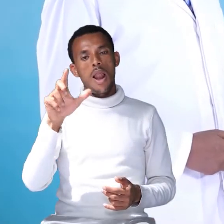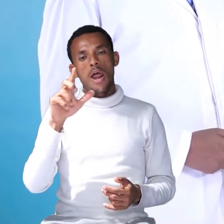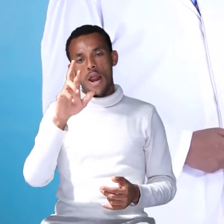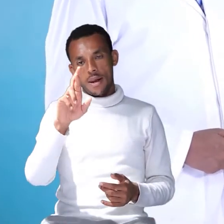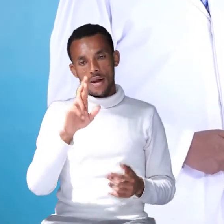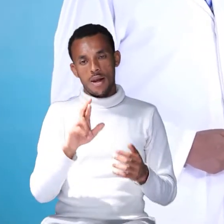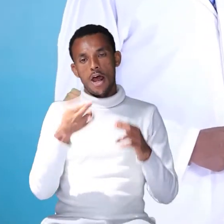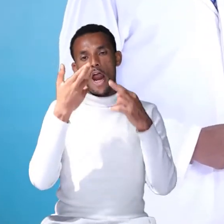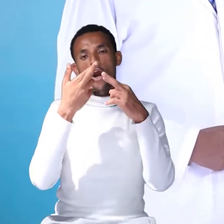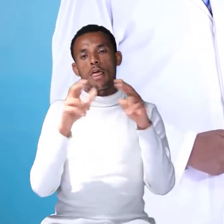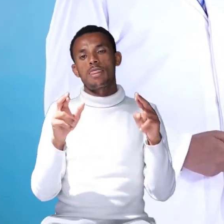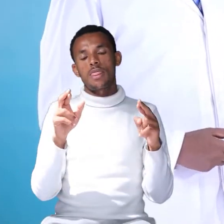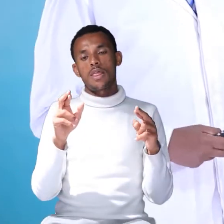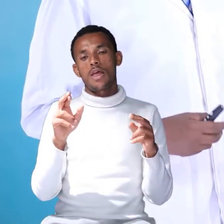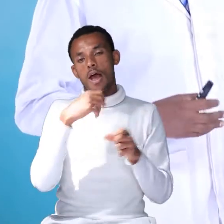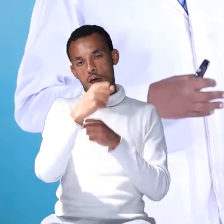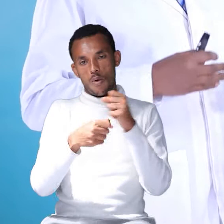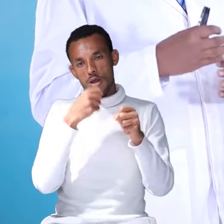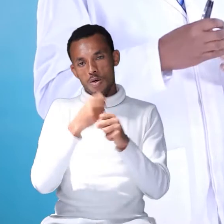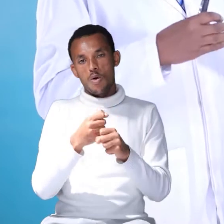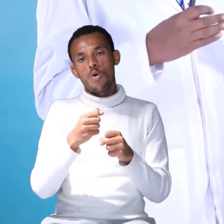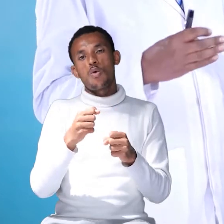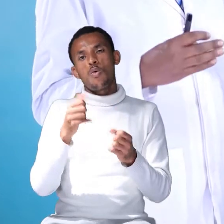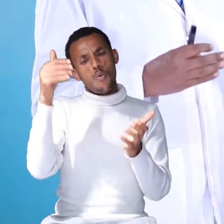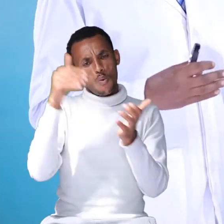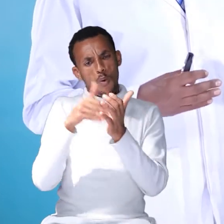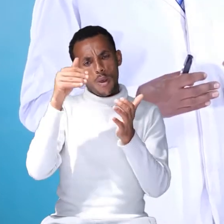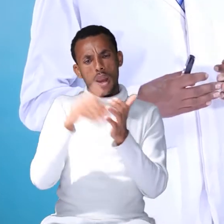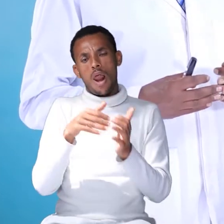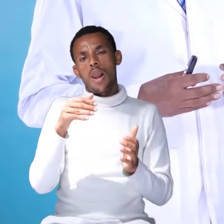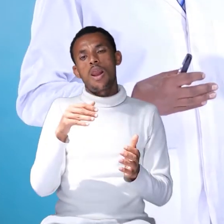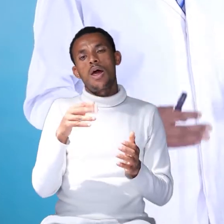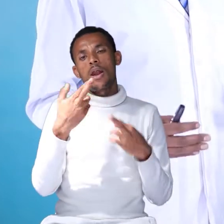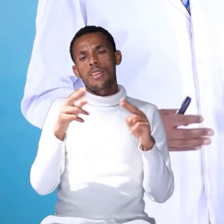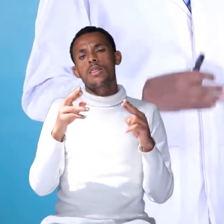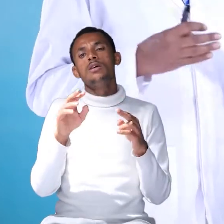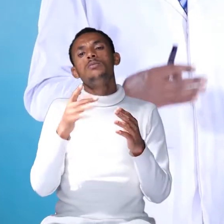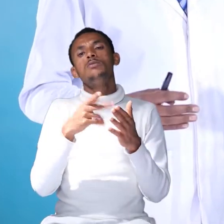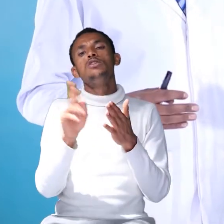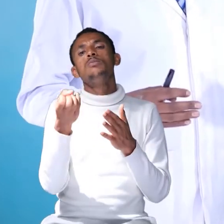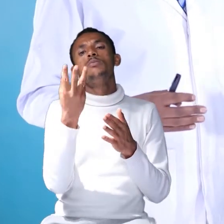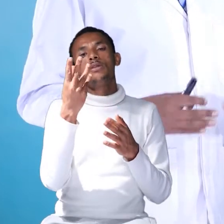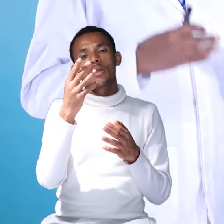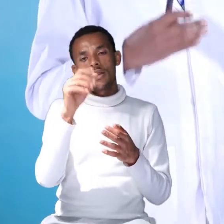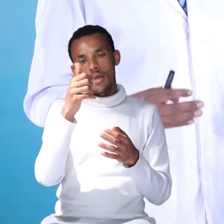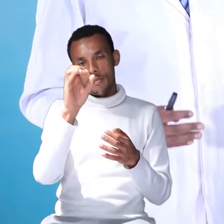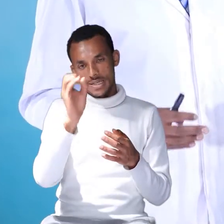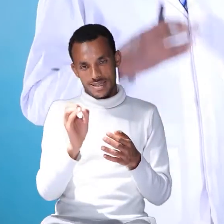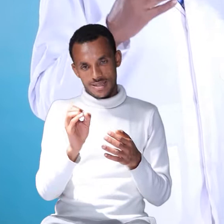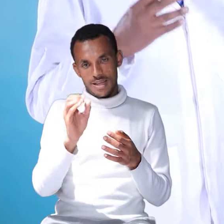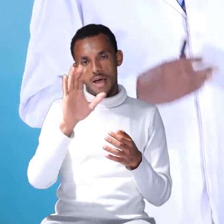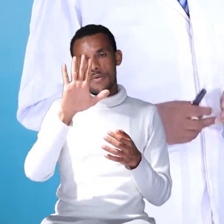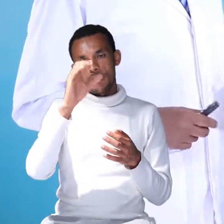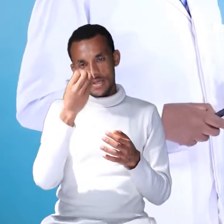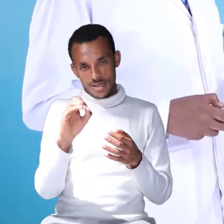R, annual or nominal rate. You have an agreement, how much percent you are paying, 10%, 5%